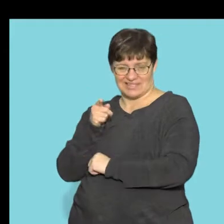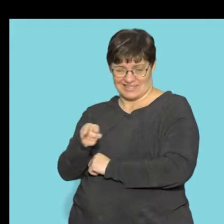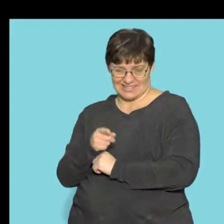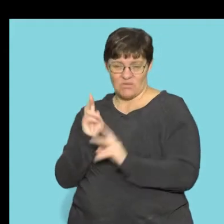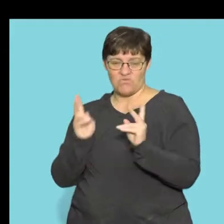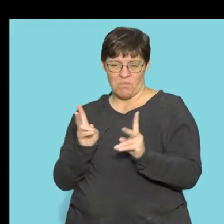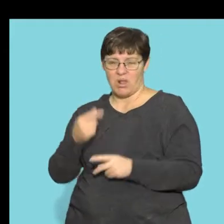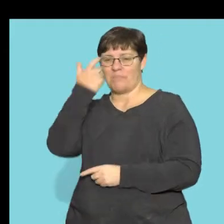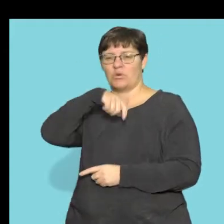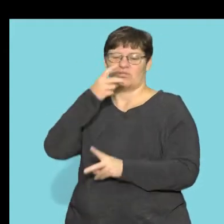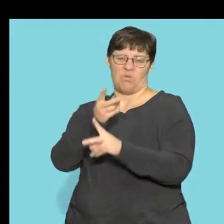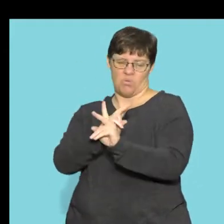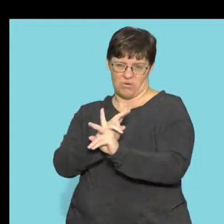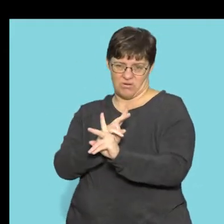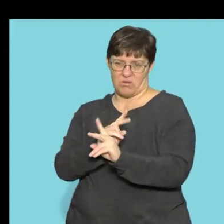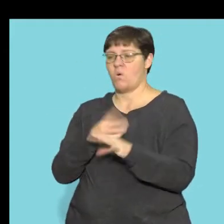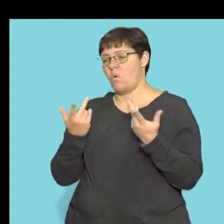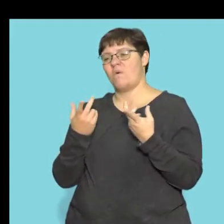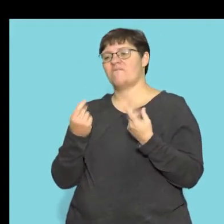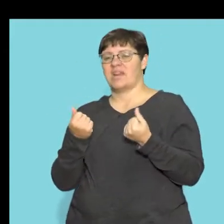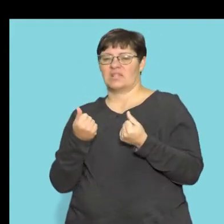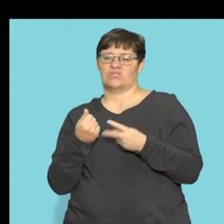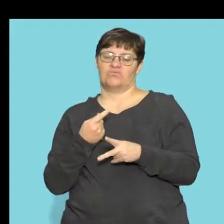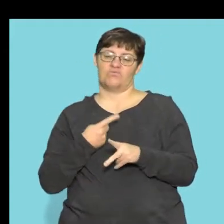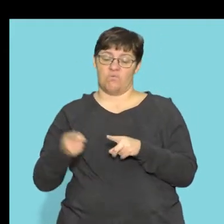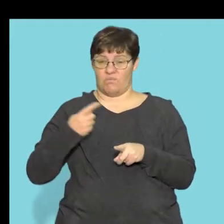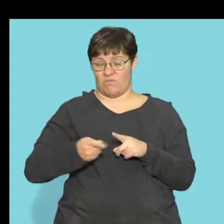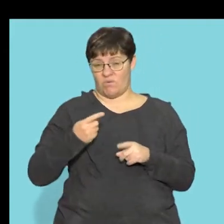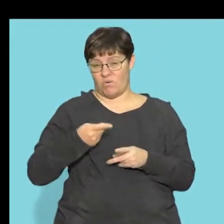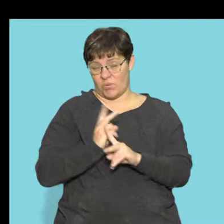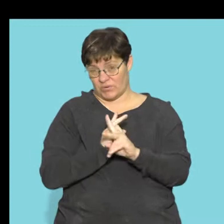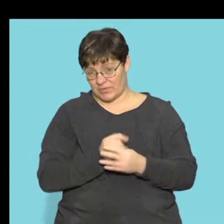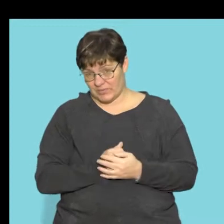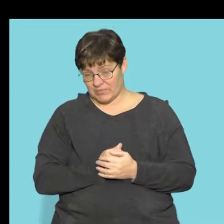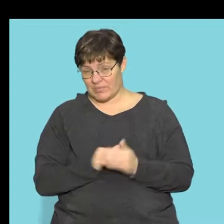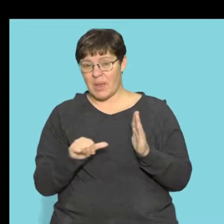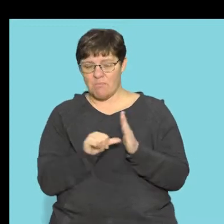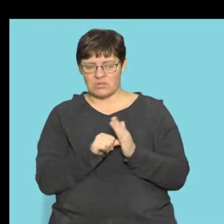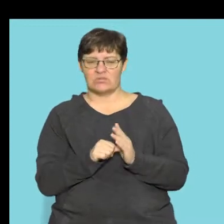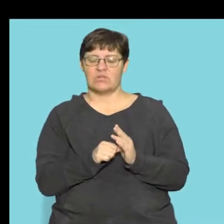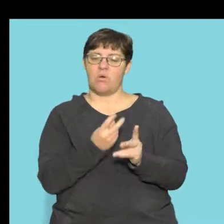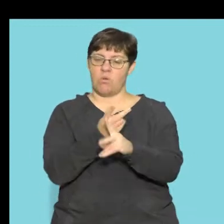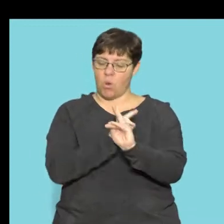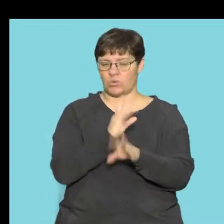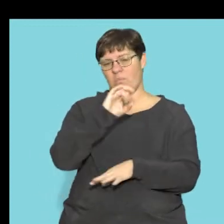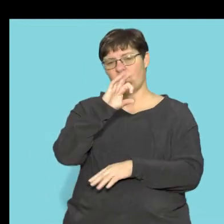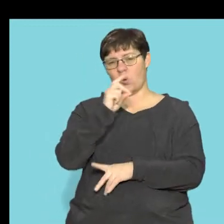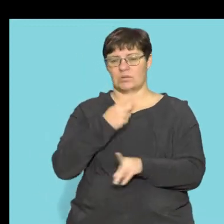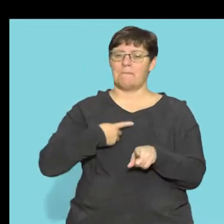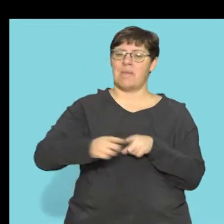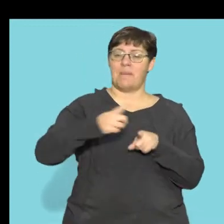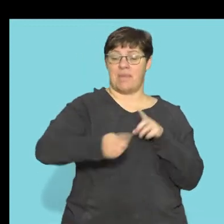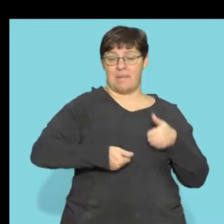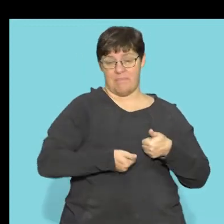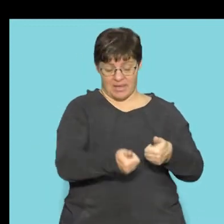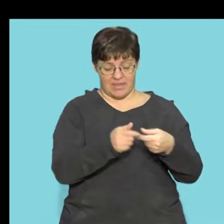normal loan, a personal loan, or just a financing loan. Our keywords will be a loan or bonds